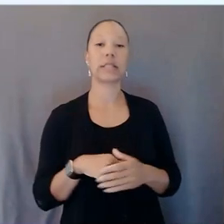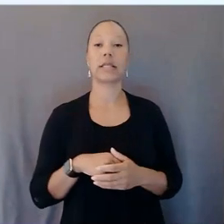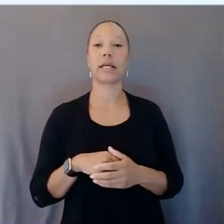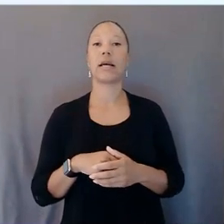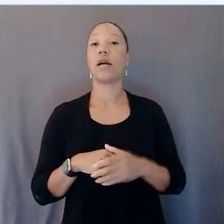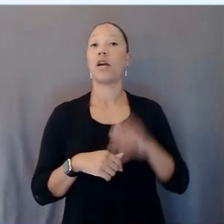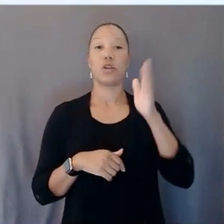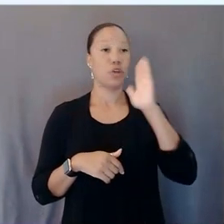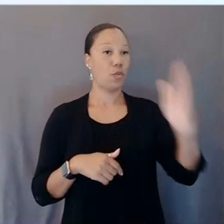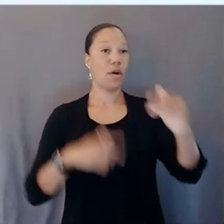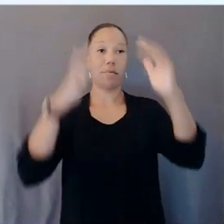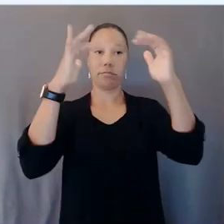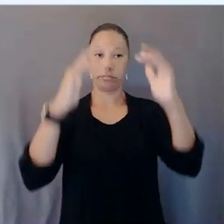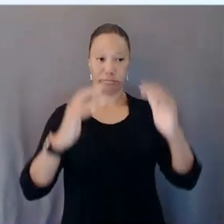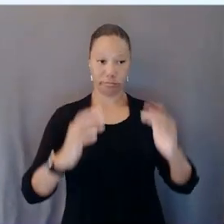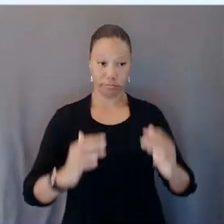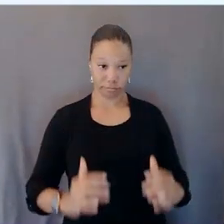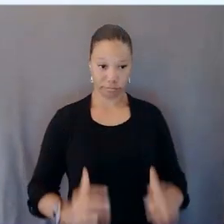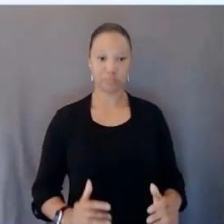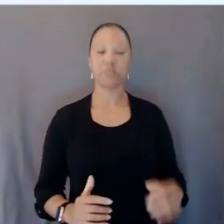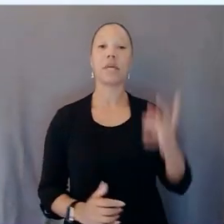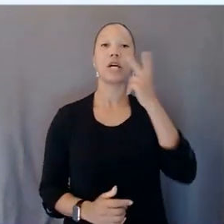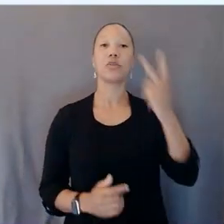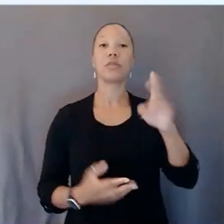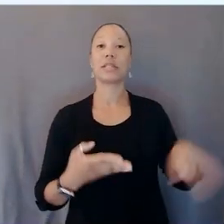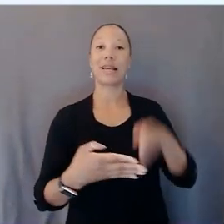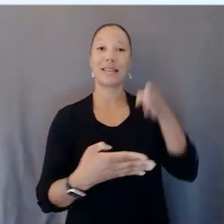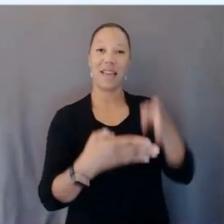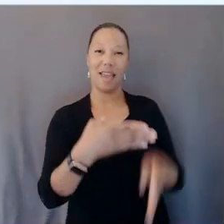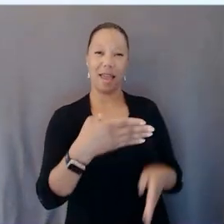go through that, and then you want to come to the end of if